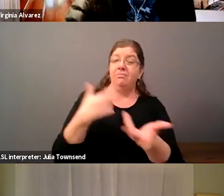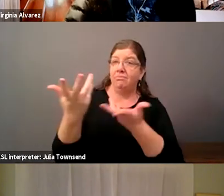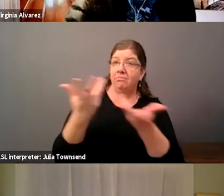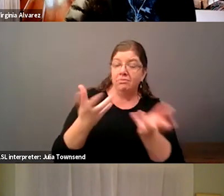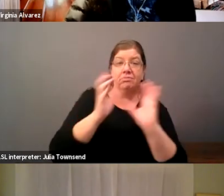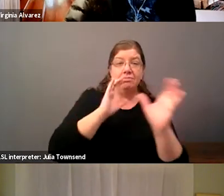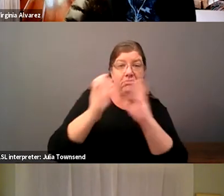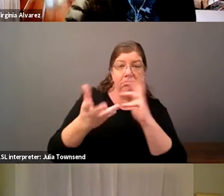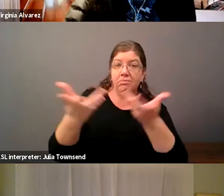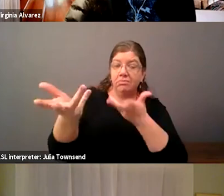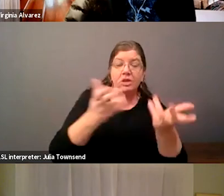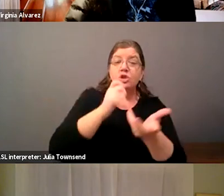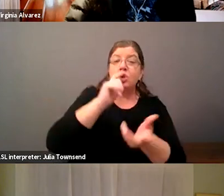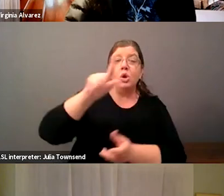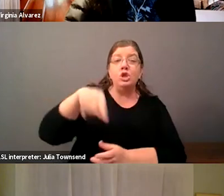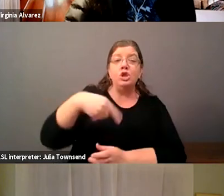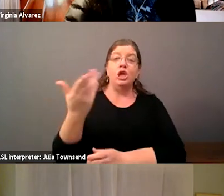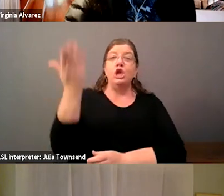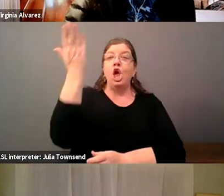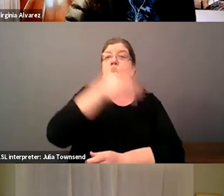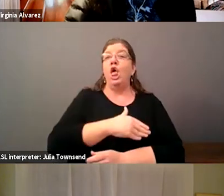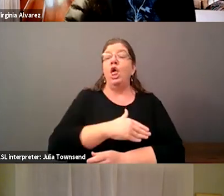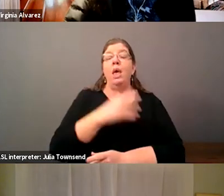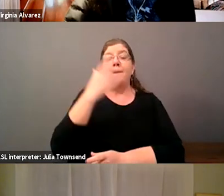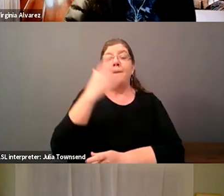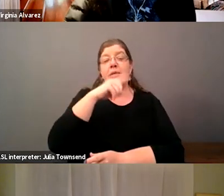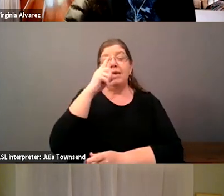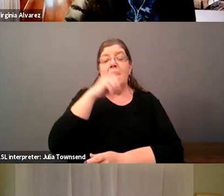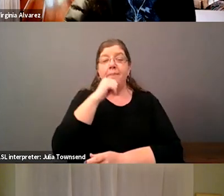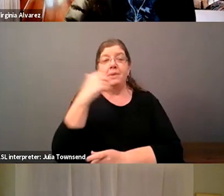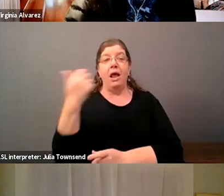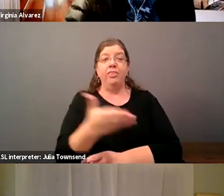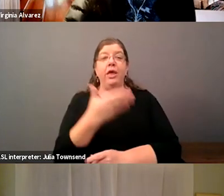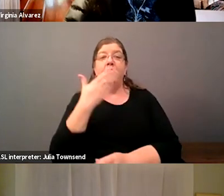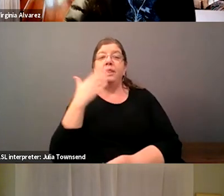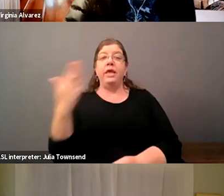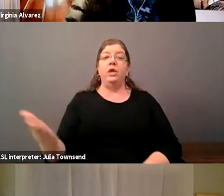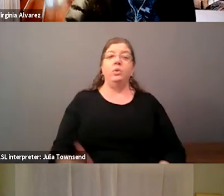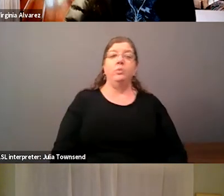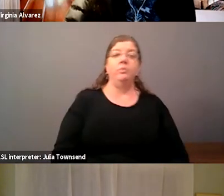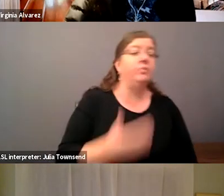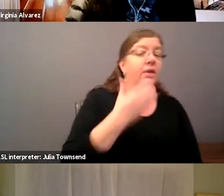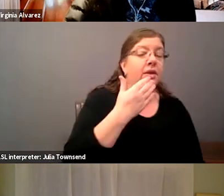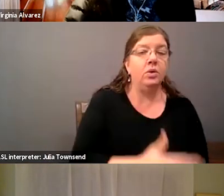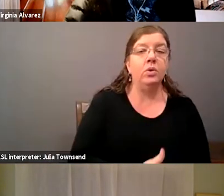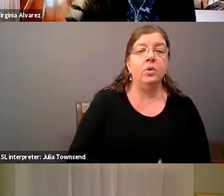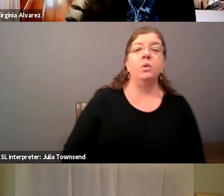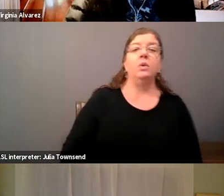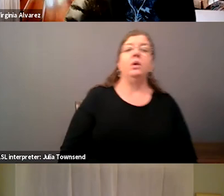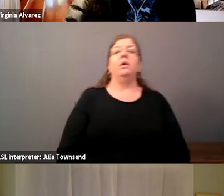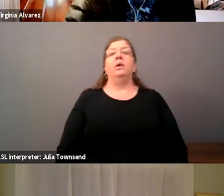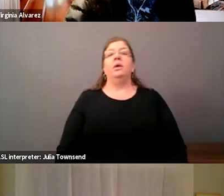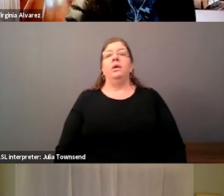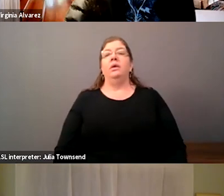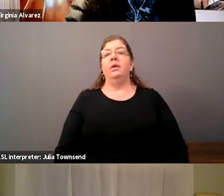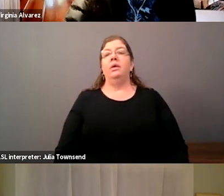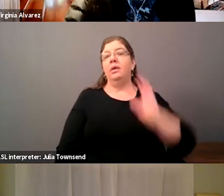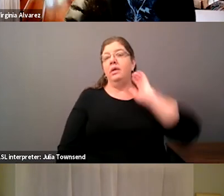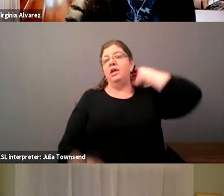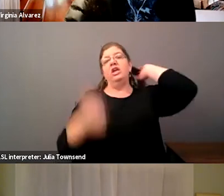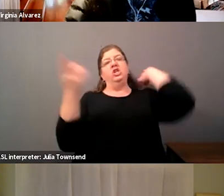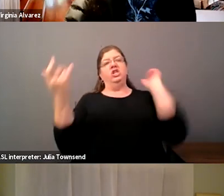know don't don't just pretend i'm not there thank you thank you oh she's hung